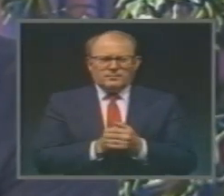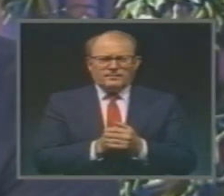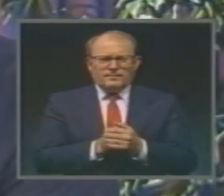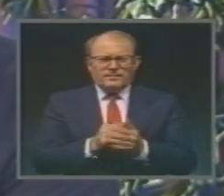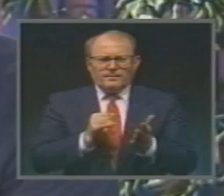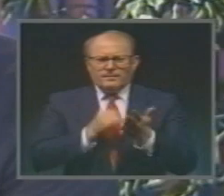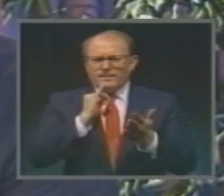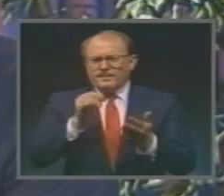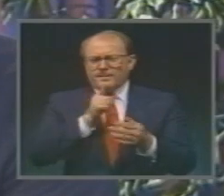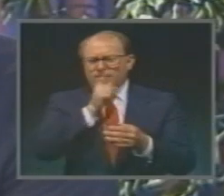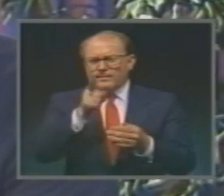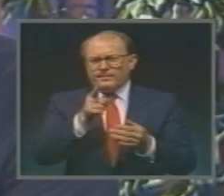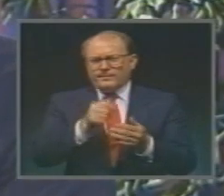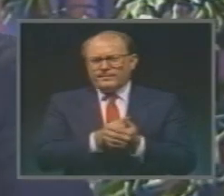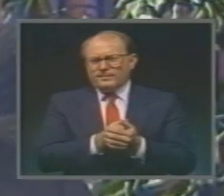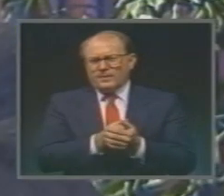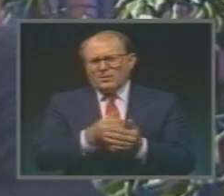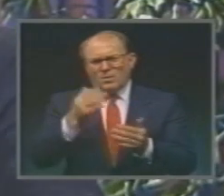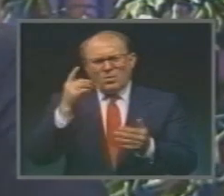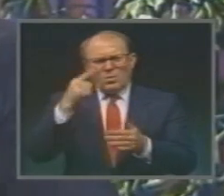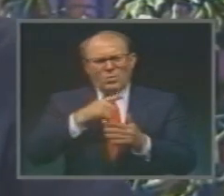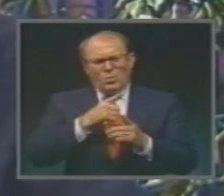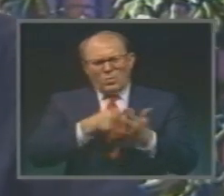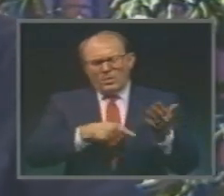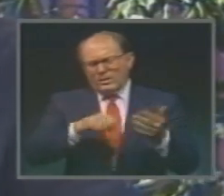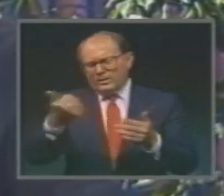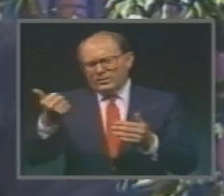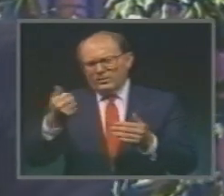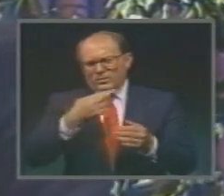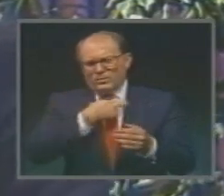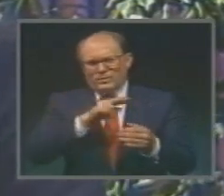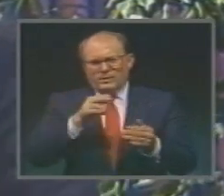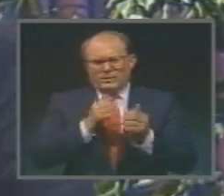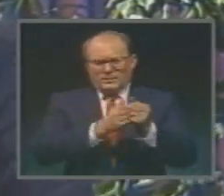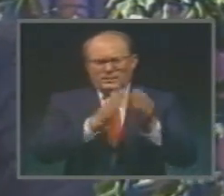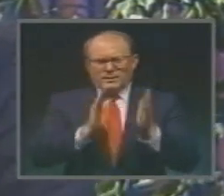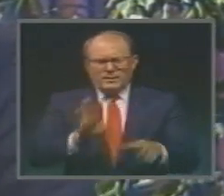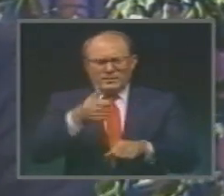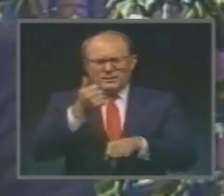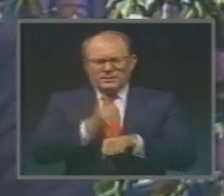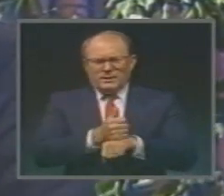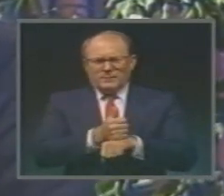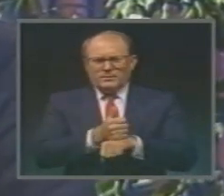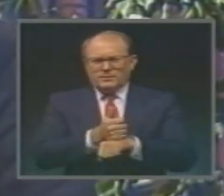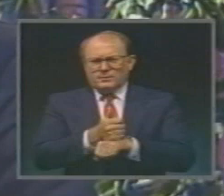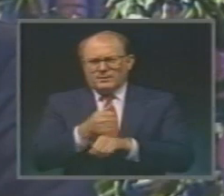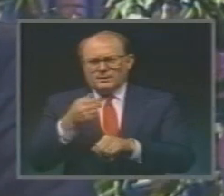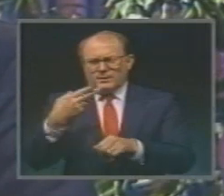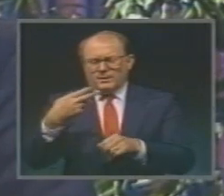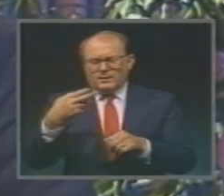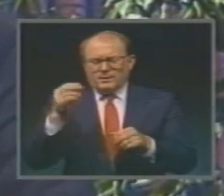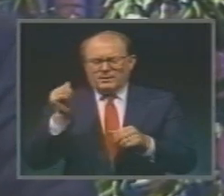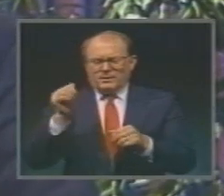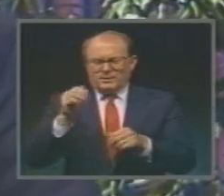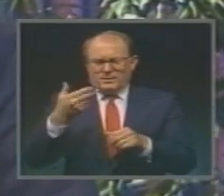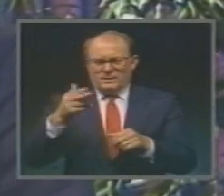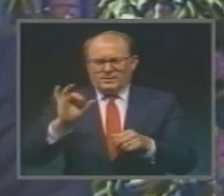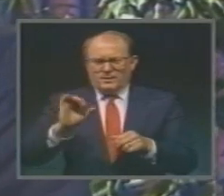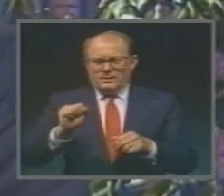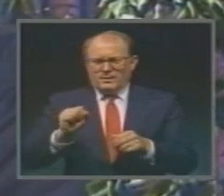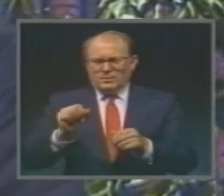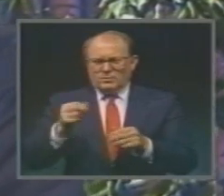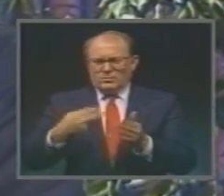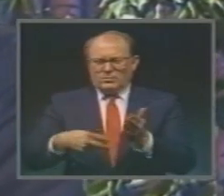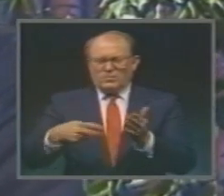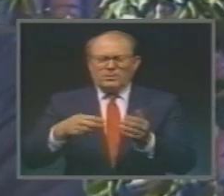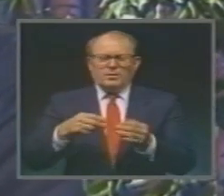It's true. What other religious leader established his movement on his own resurrection from